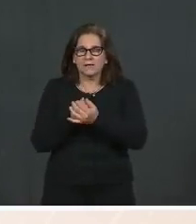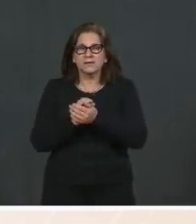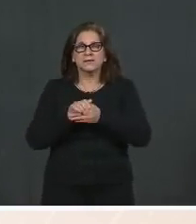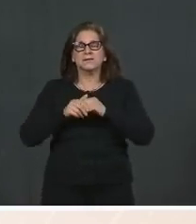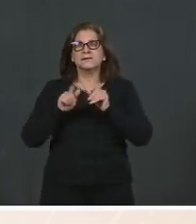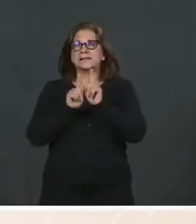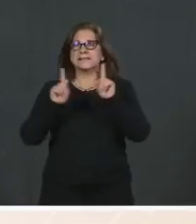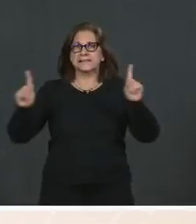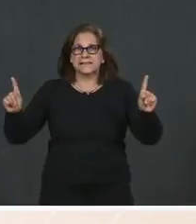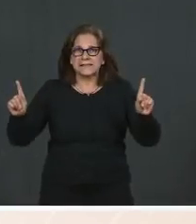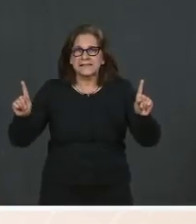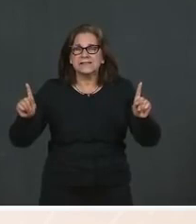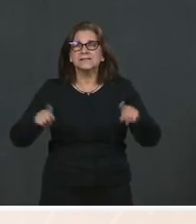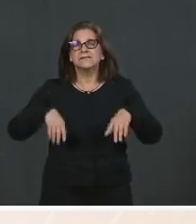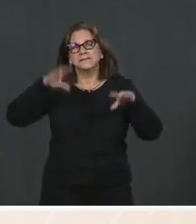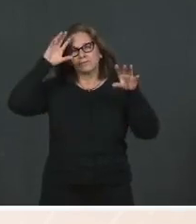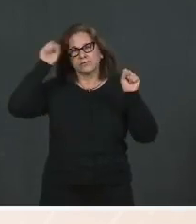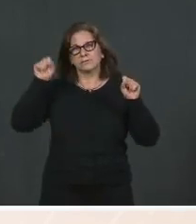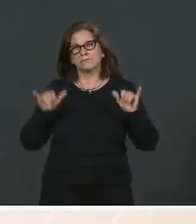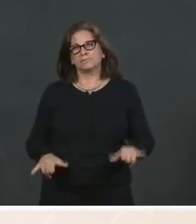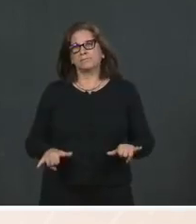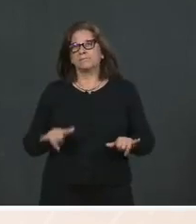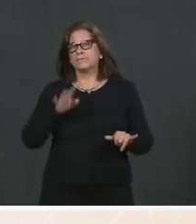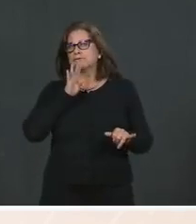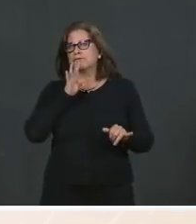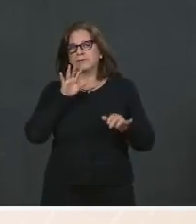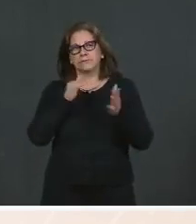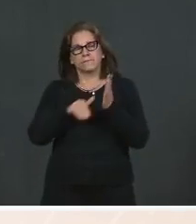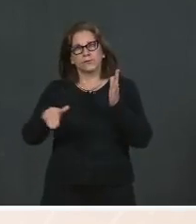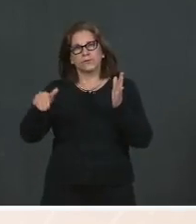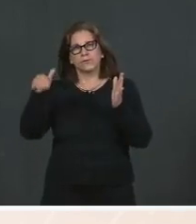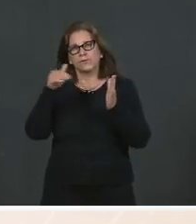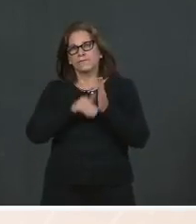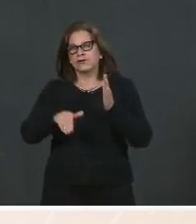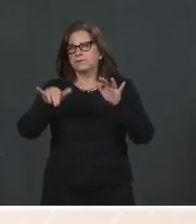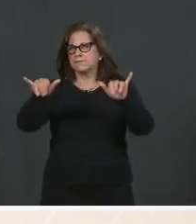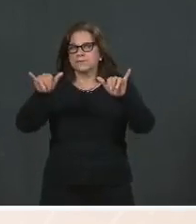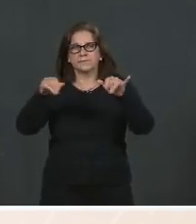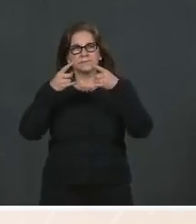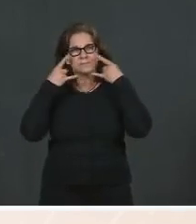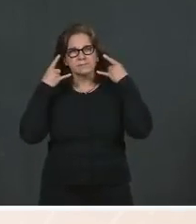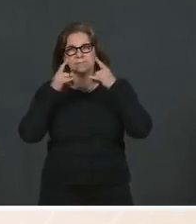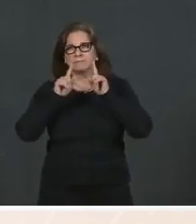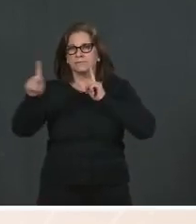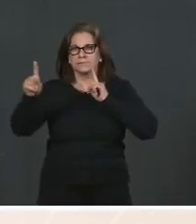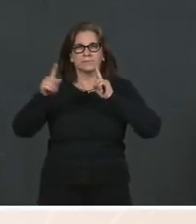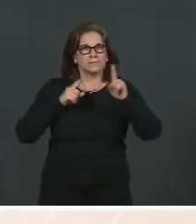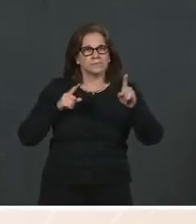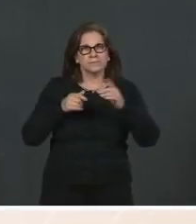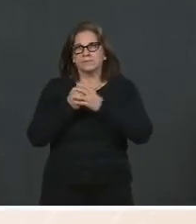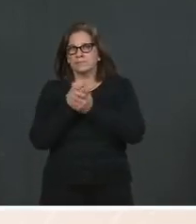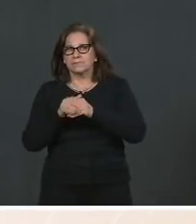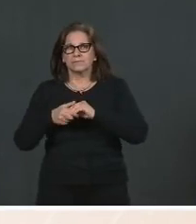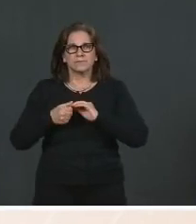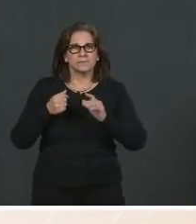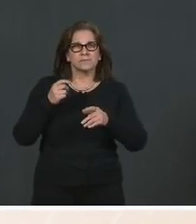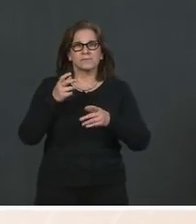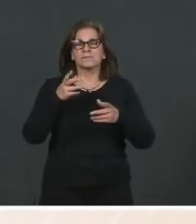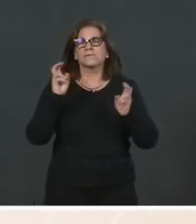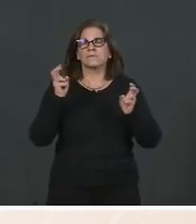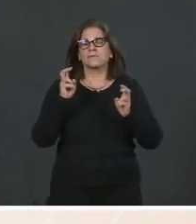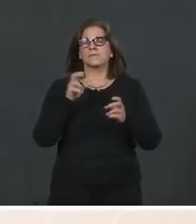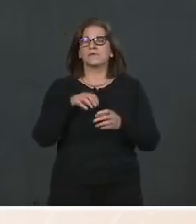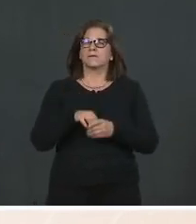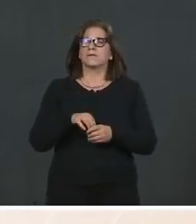that through all of his engagements and, of course, through calls he has with local officials. But we are in very close touch with leaders across the country. My follow-up to that is simply, this is probably the